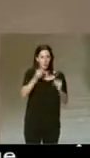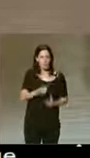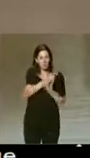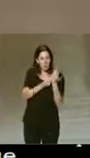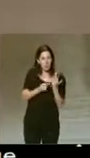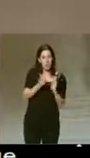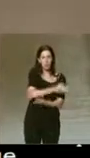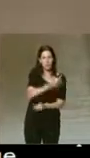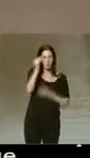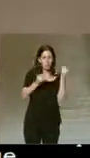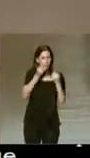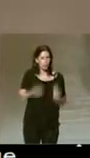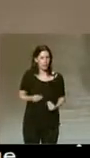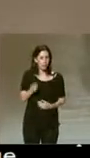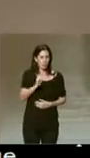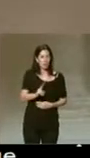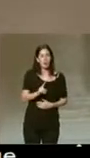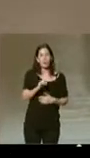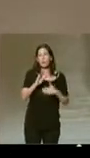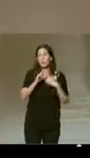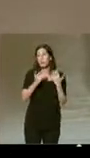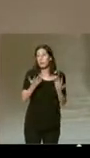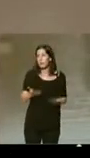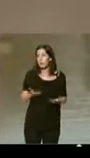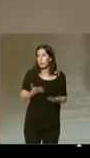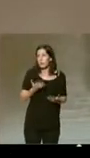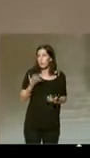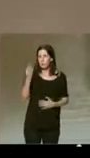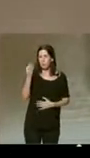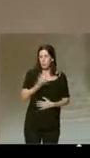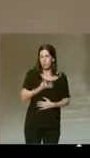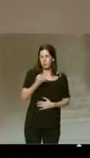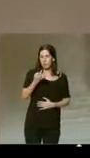need to be made accessible. So to a certain extent,